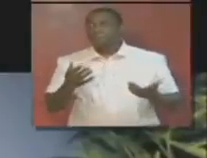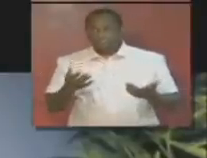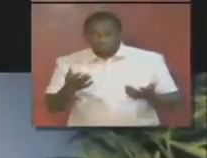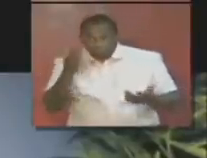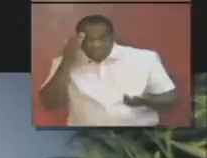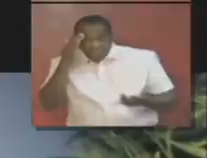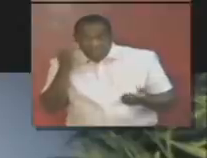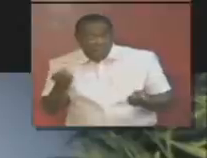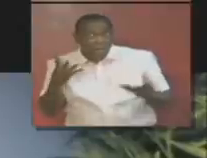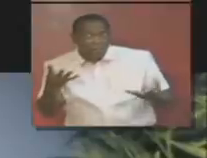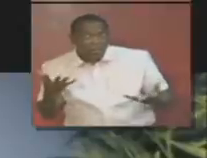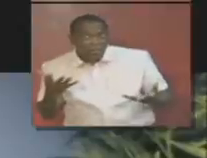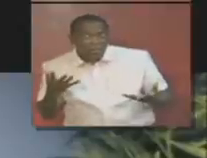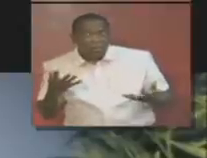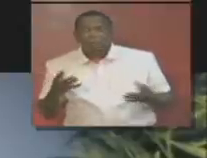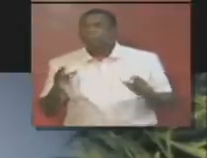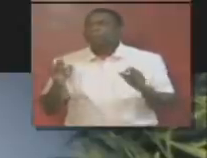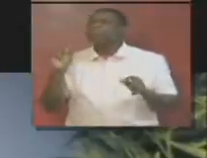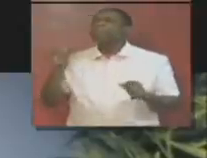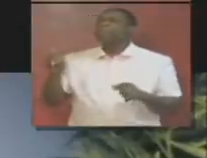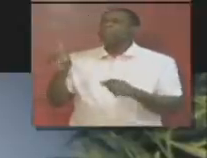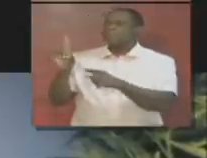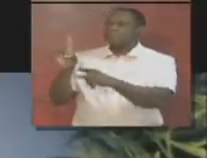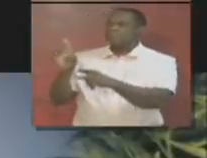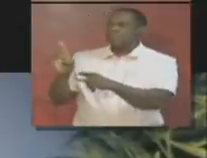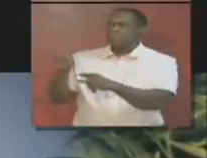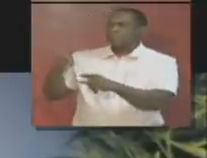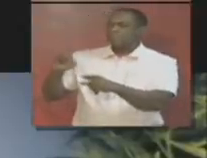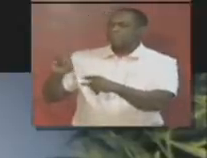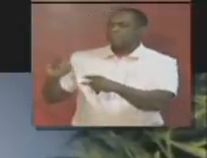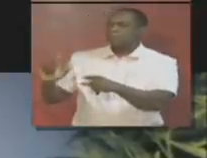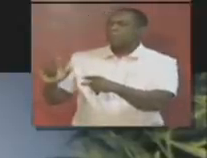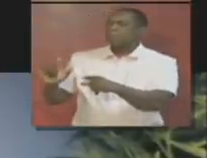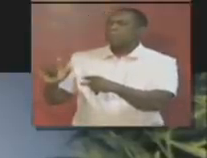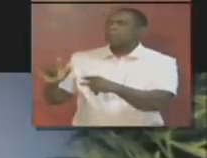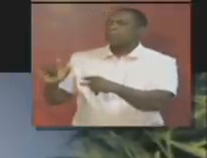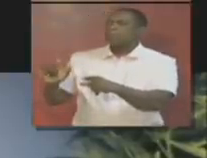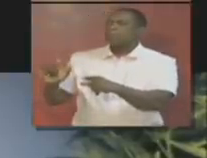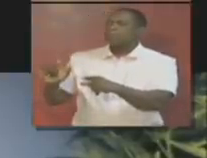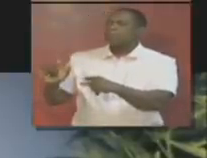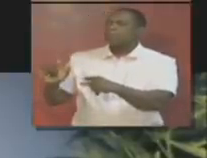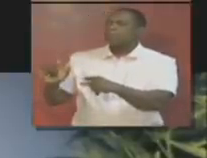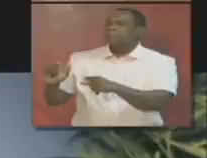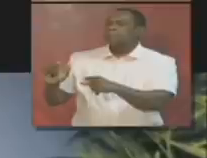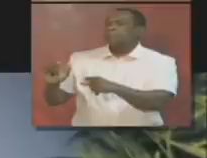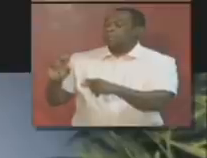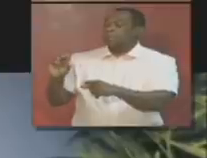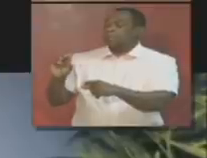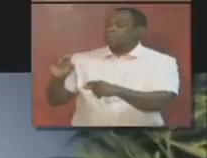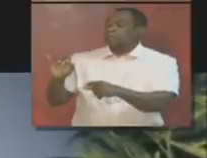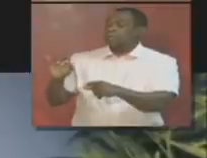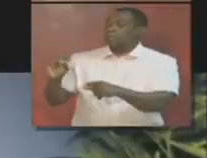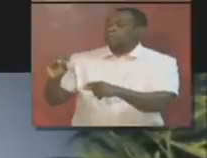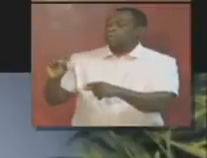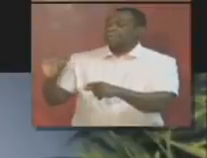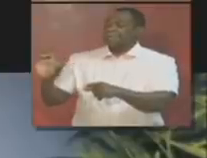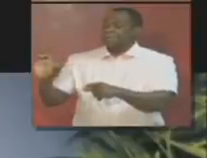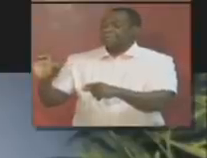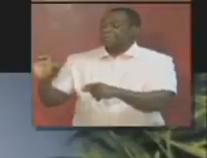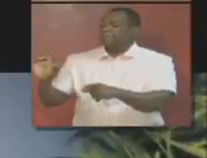And to Dr. Paul, have we seen any long-term effects coming out of Miss C so far in the patients we've